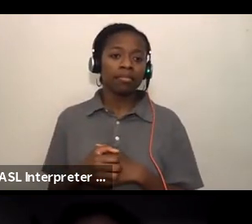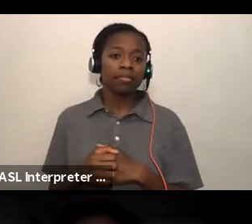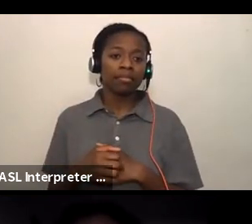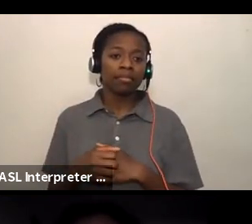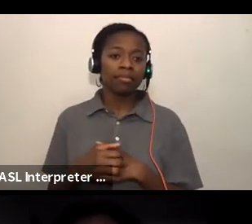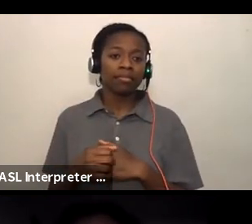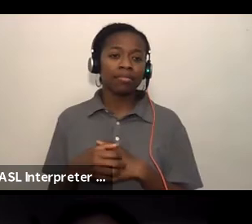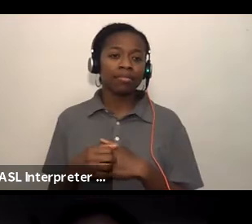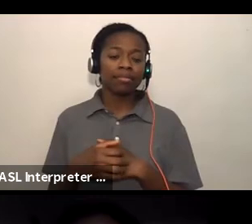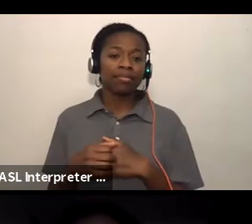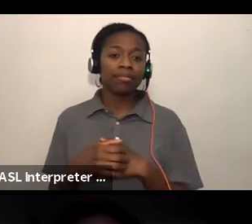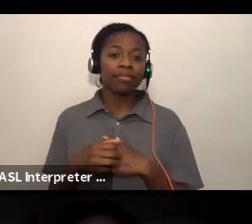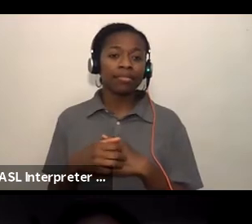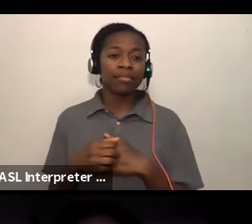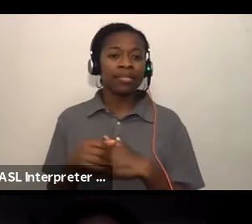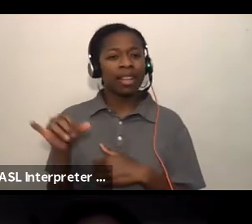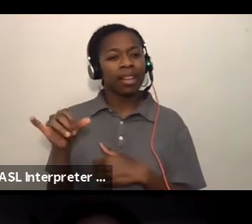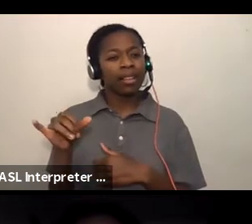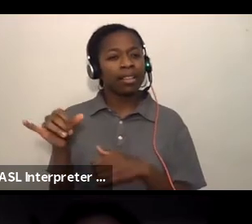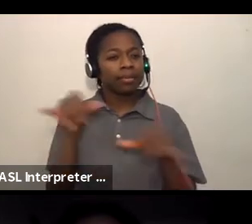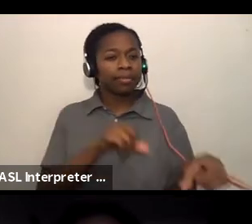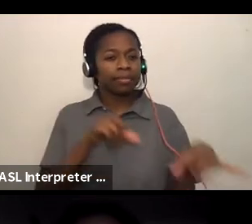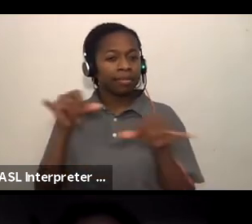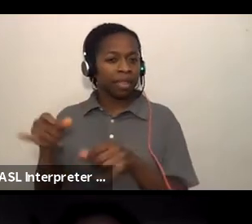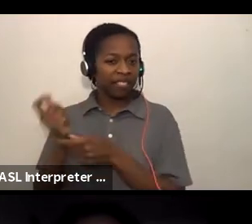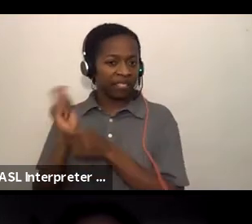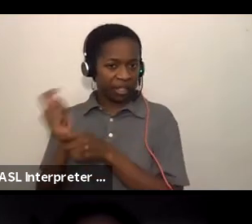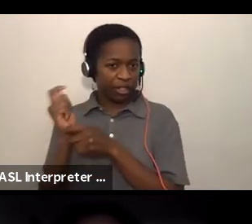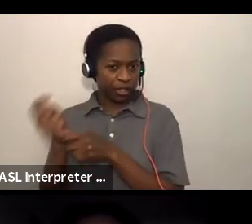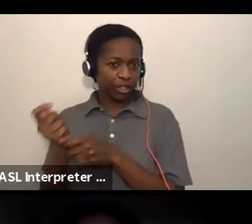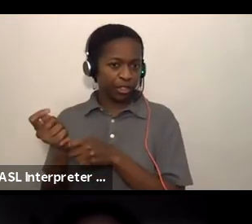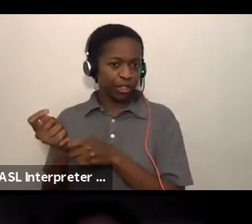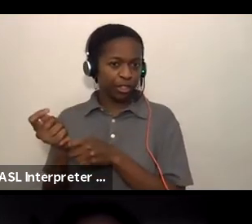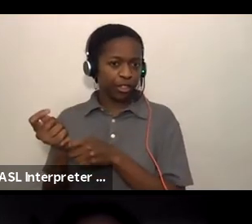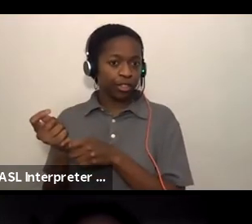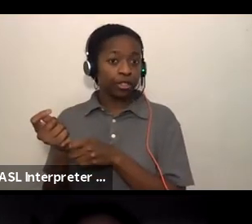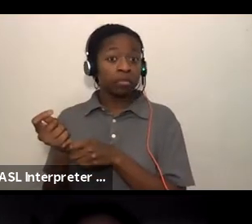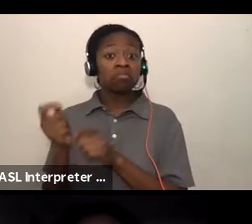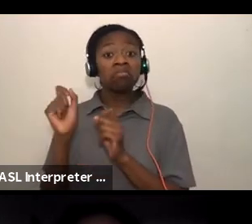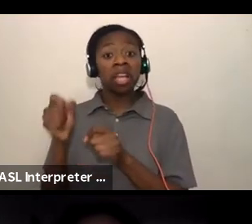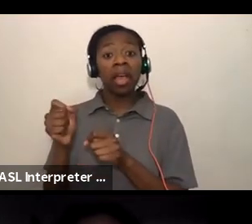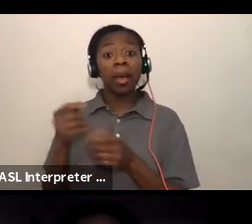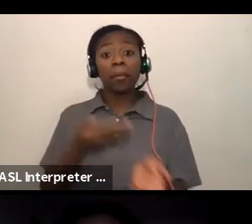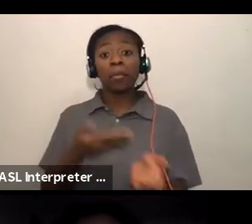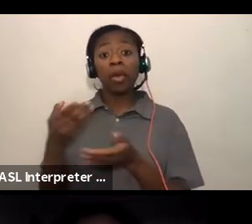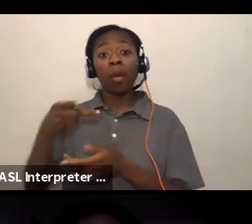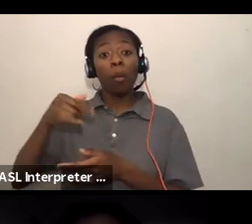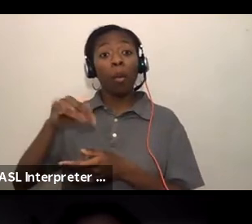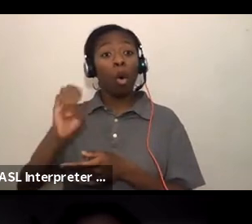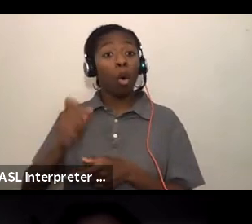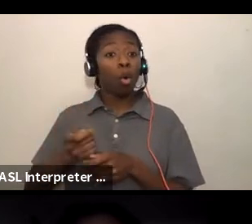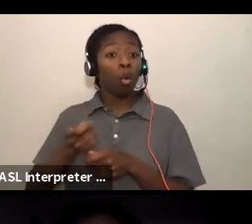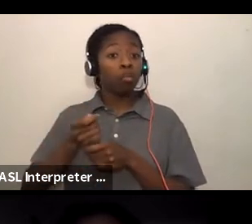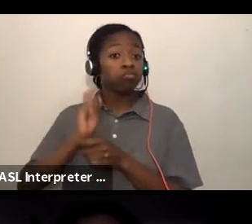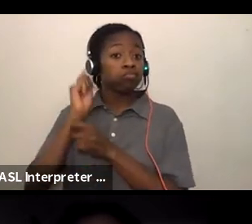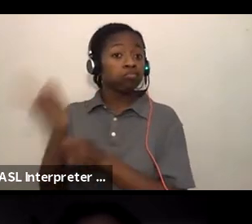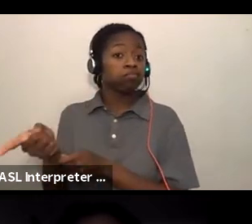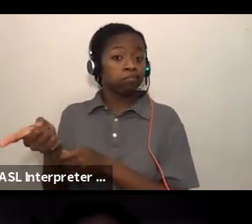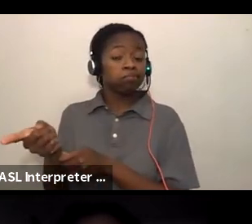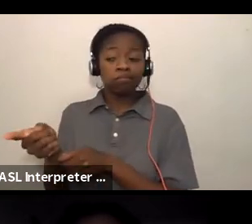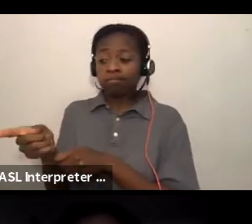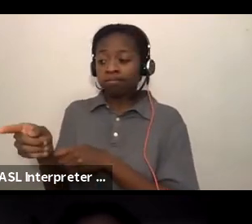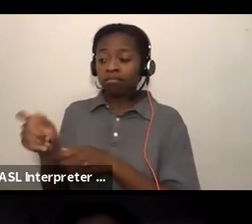it's kind of like, to me, it's like fishing. You can fish with you can go fishing just with a pole, or you can throw a big net, you know, and for me, I'm